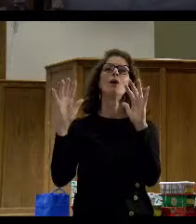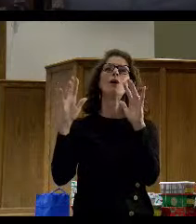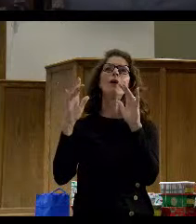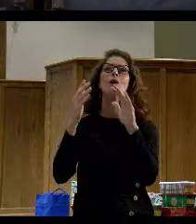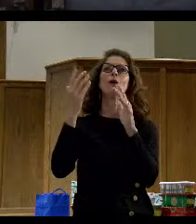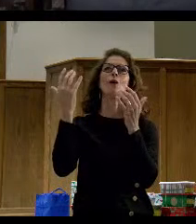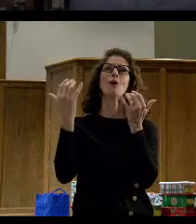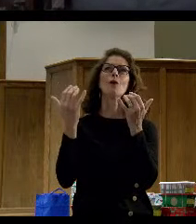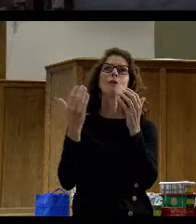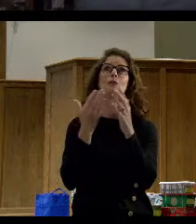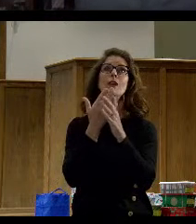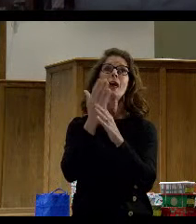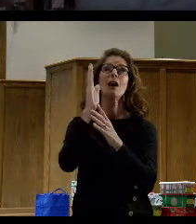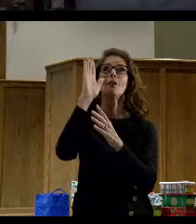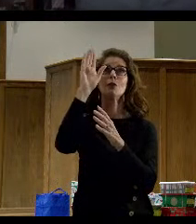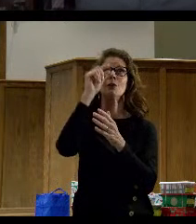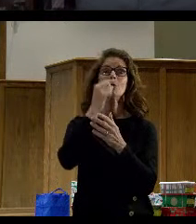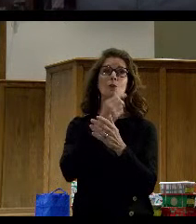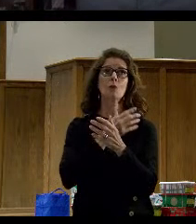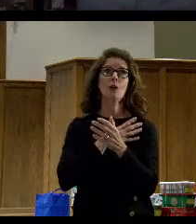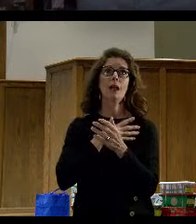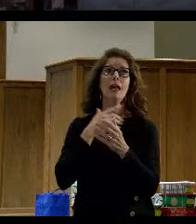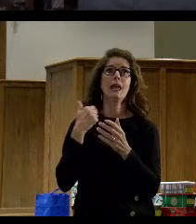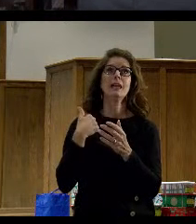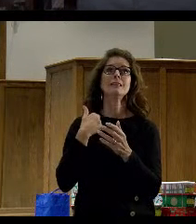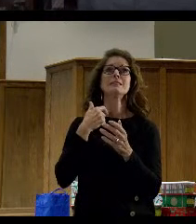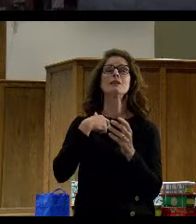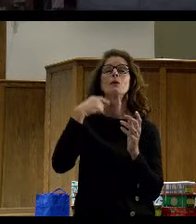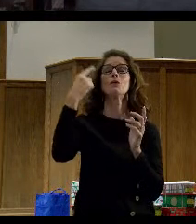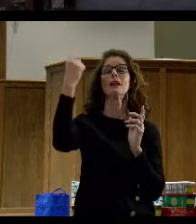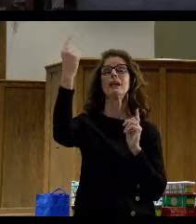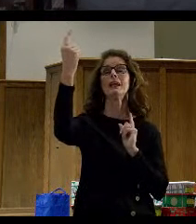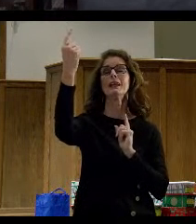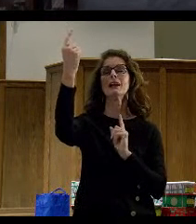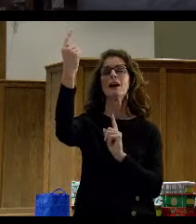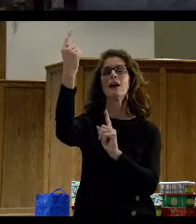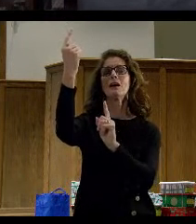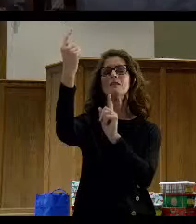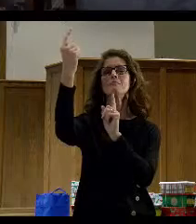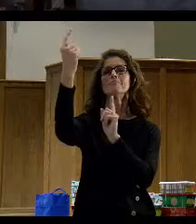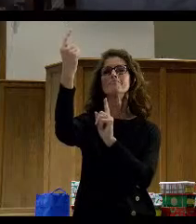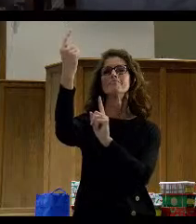Oh, now by your grace we